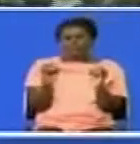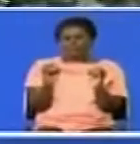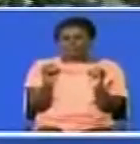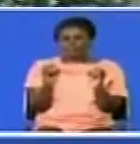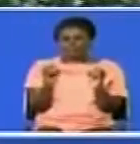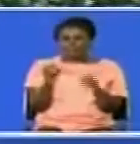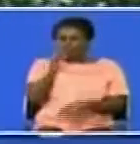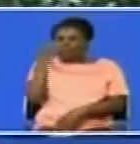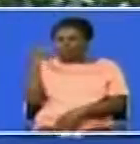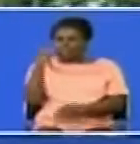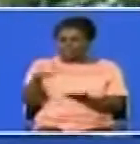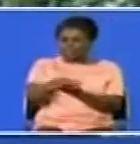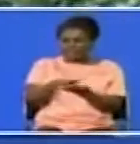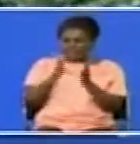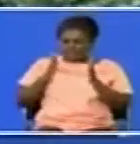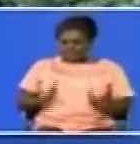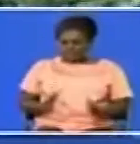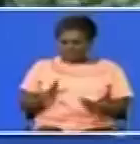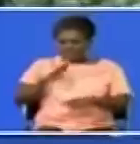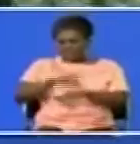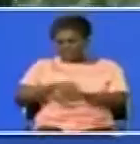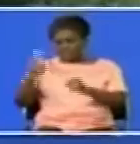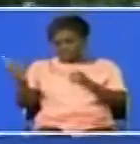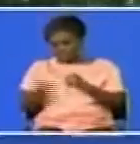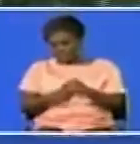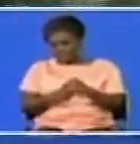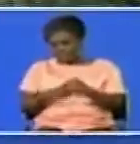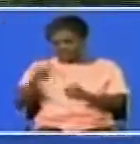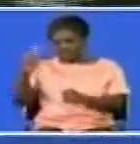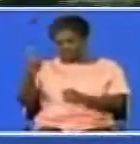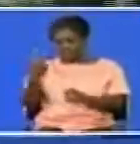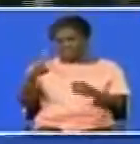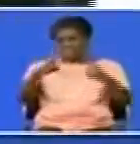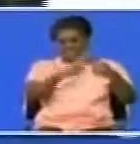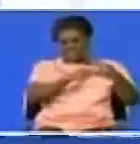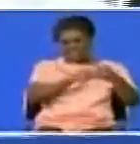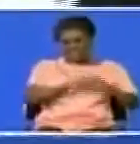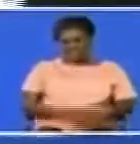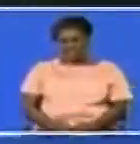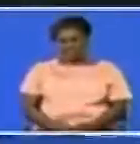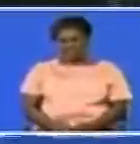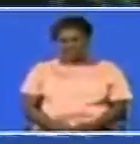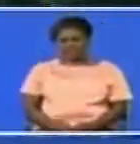The Mumia's best golfer carded two bogeys, six pars, and a birdie in the first nine.